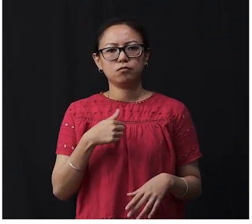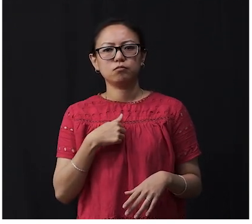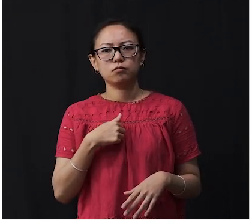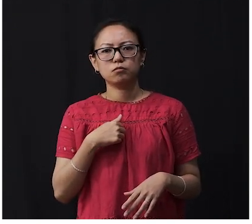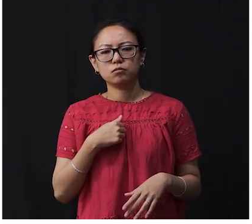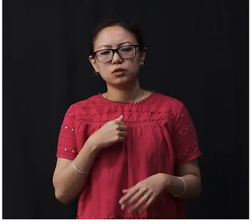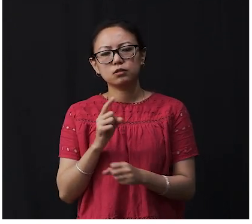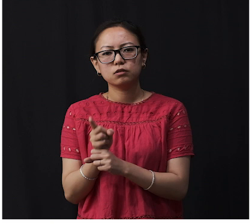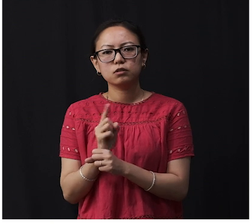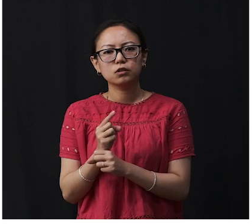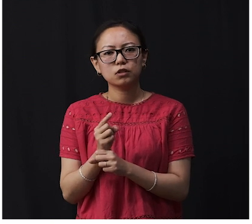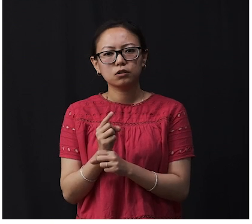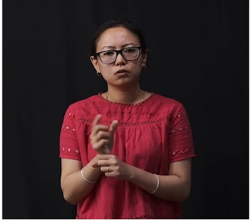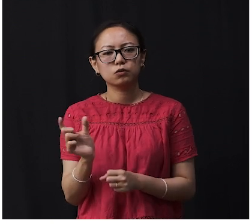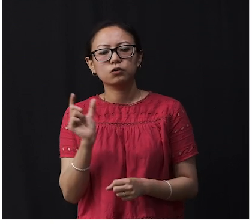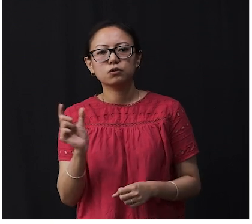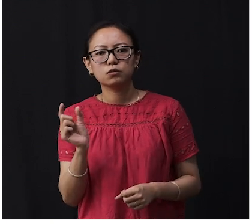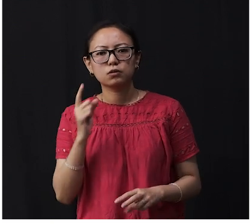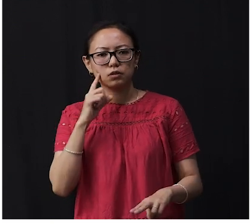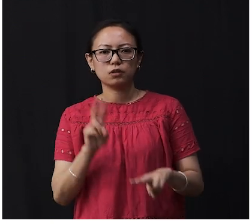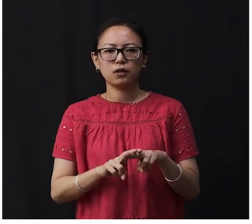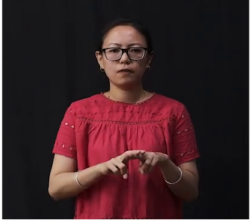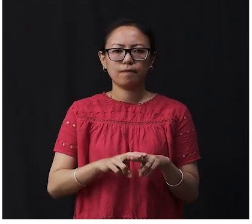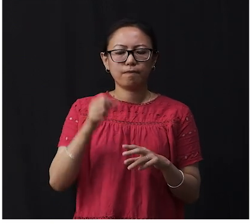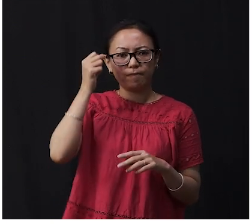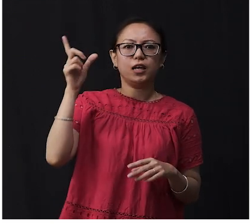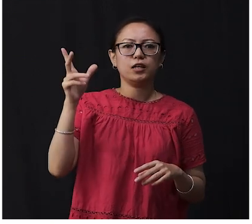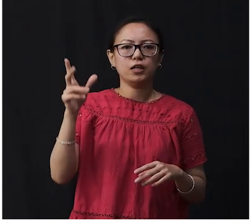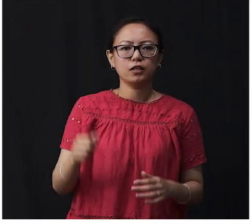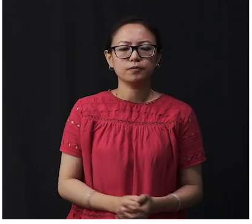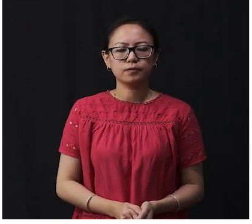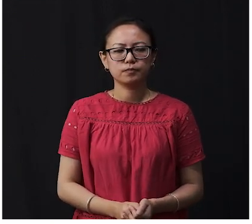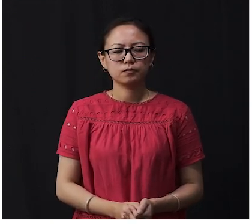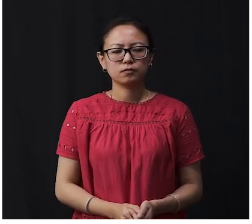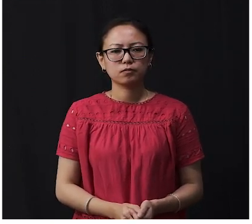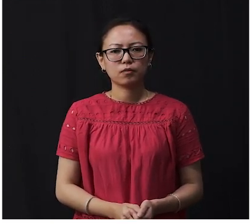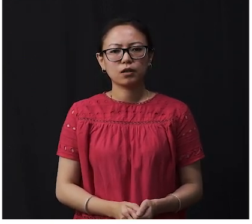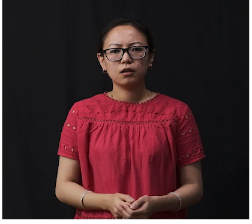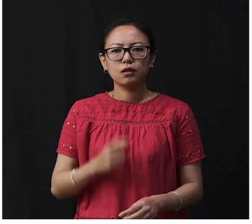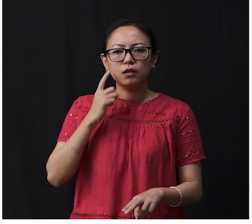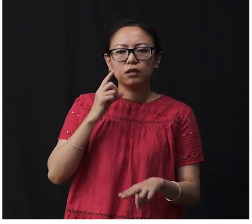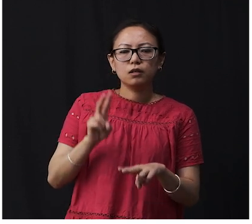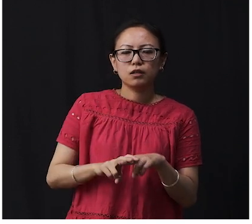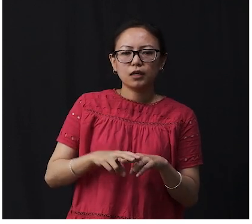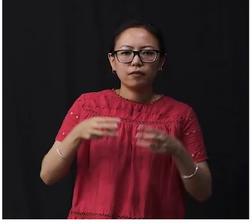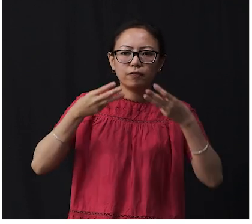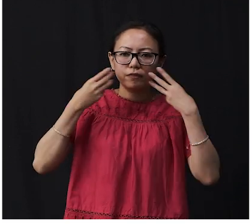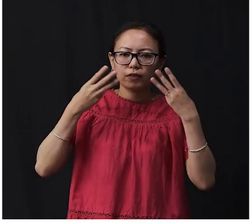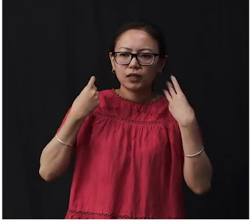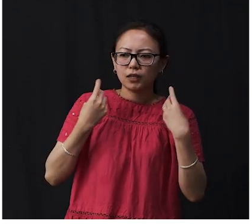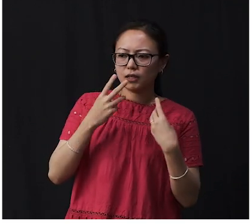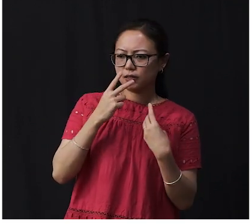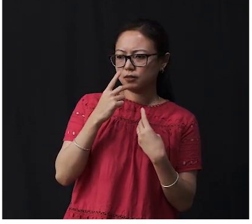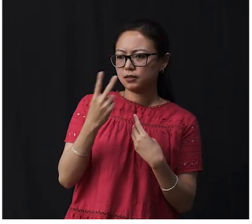angry. So when you see a cat putting up its tail and wagging, that means they are very angry.